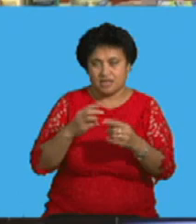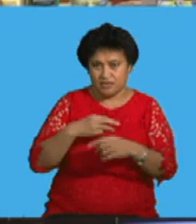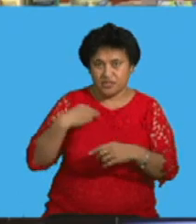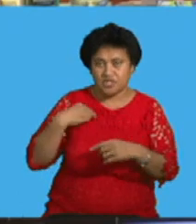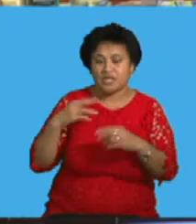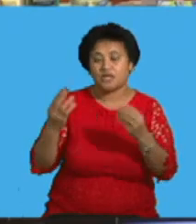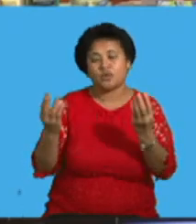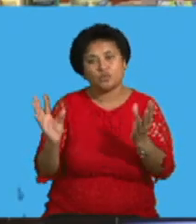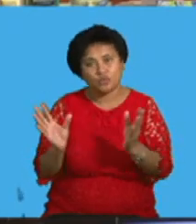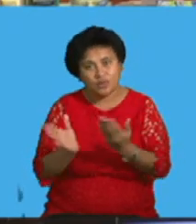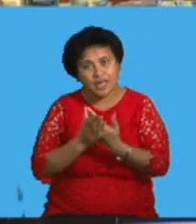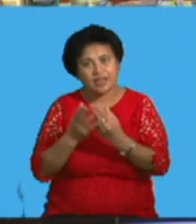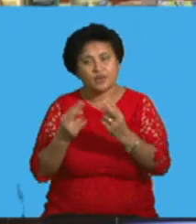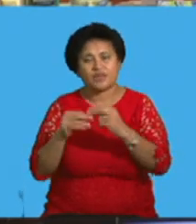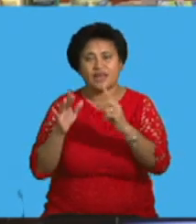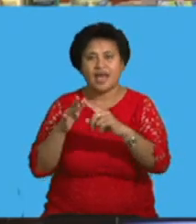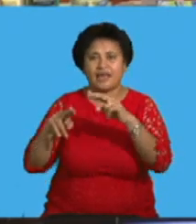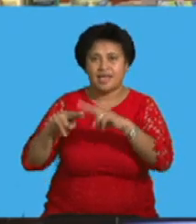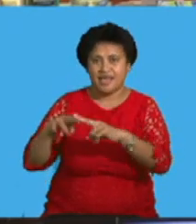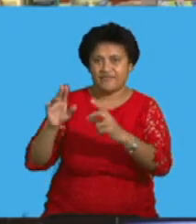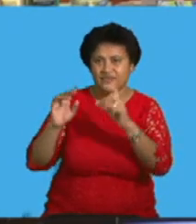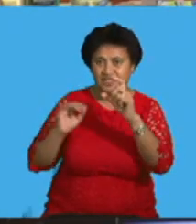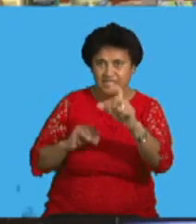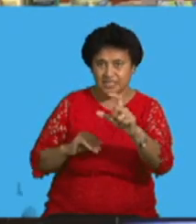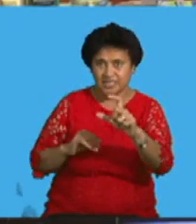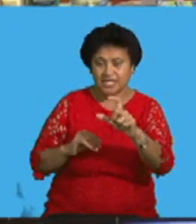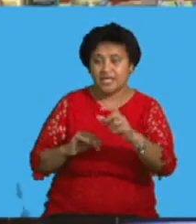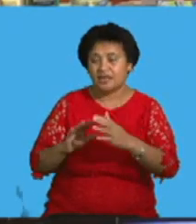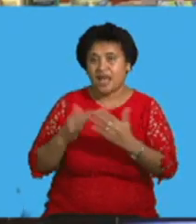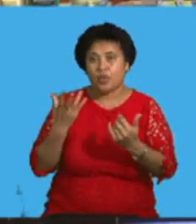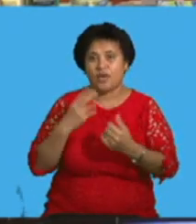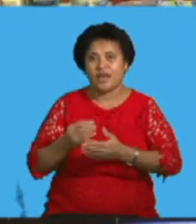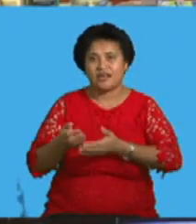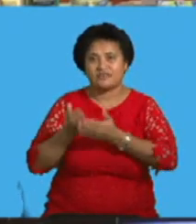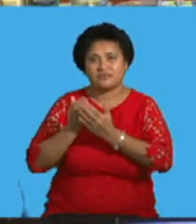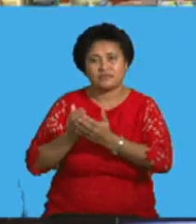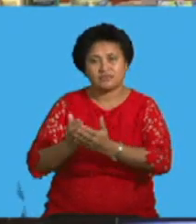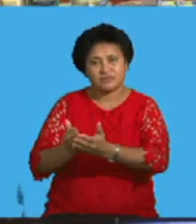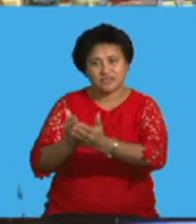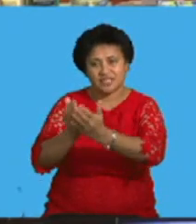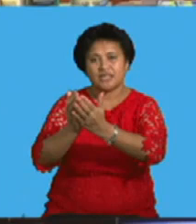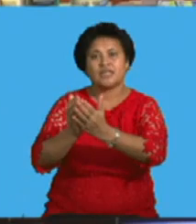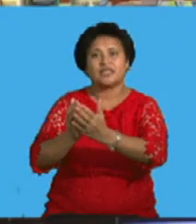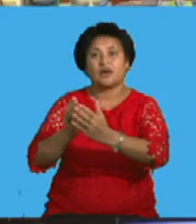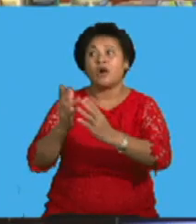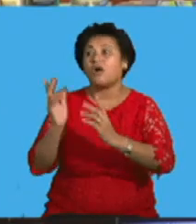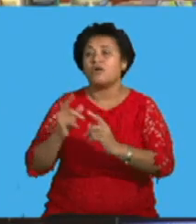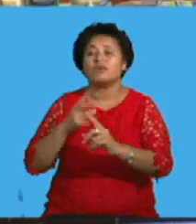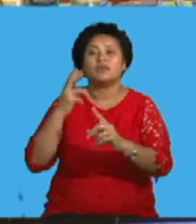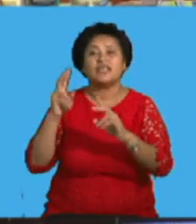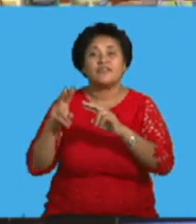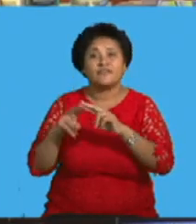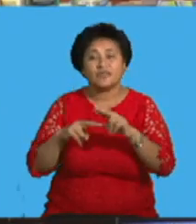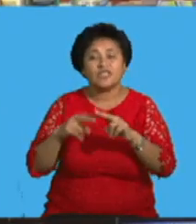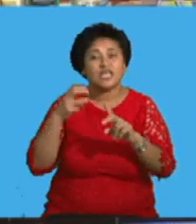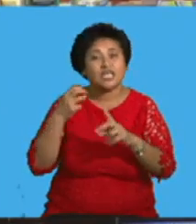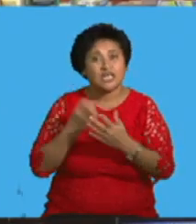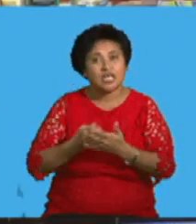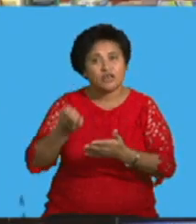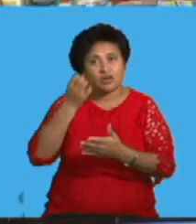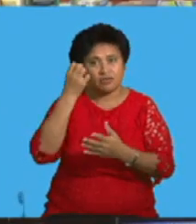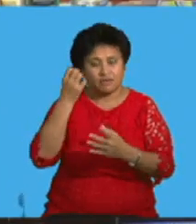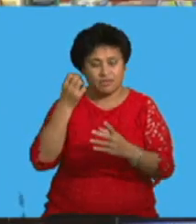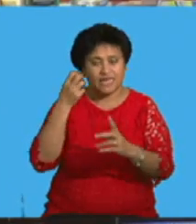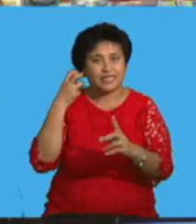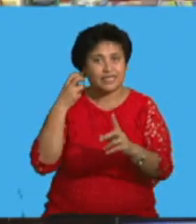is undertaking a Fiji Cruise Tourism Economic Impact Assessment. The report will enable